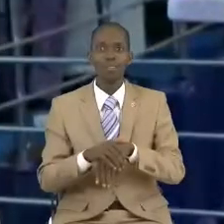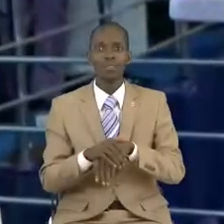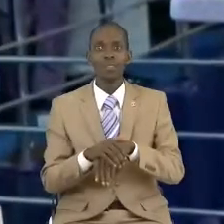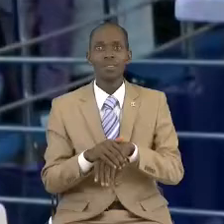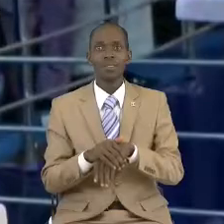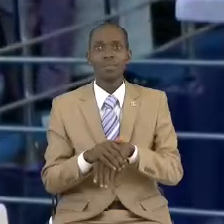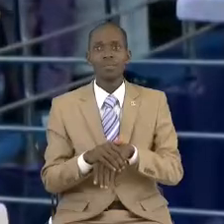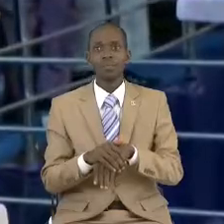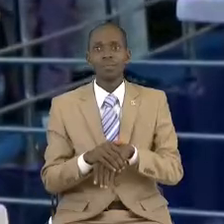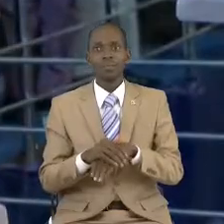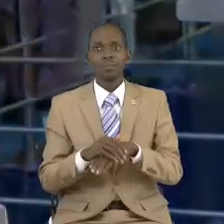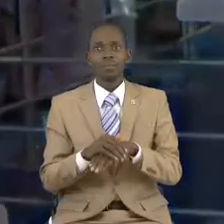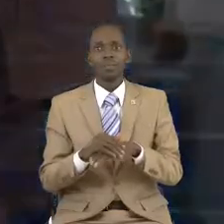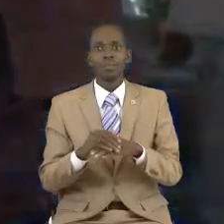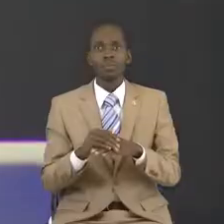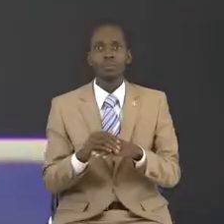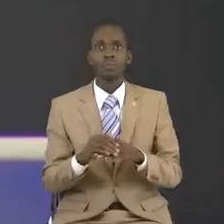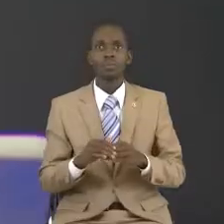hallelujah